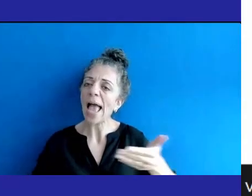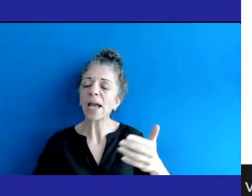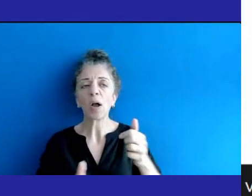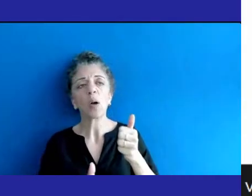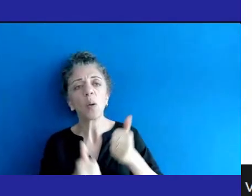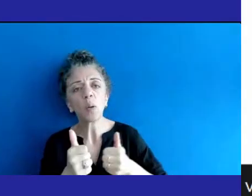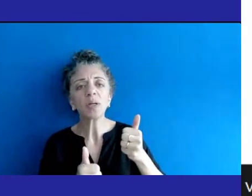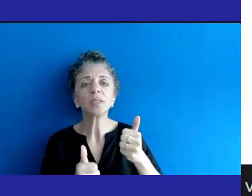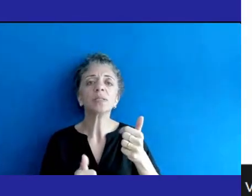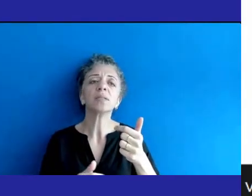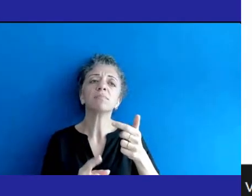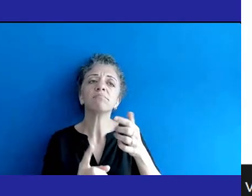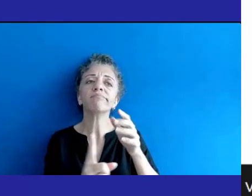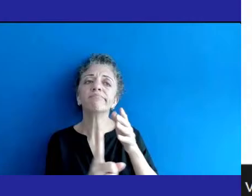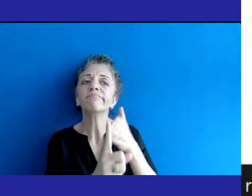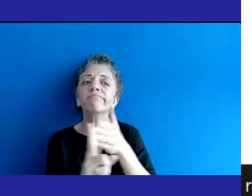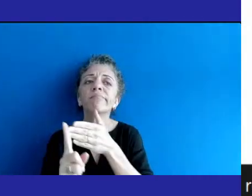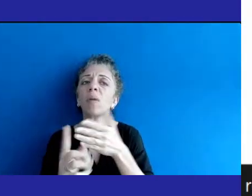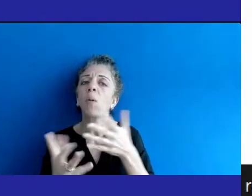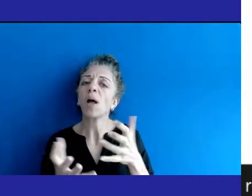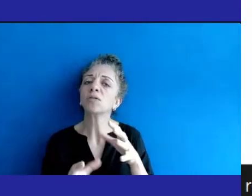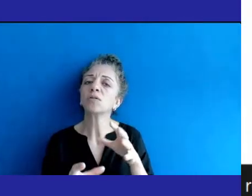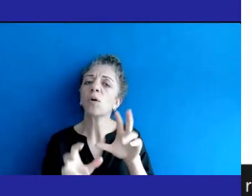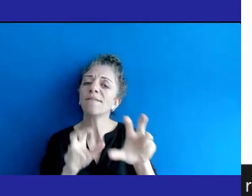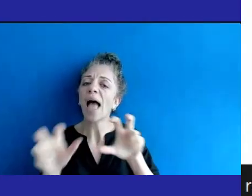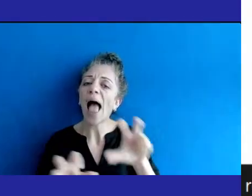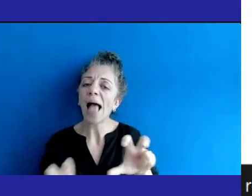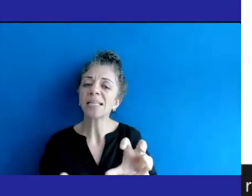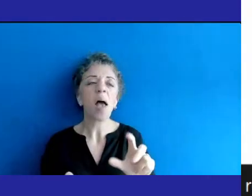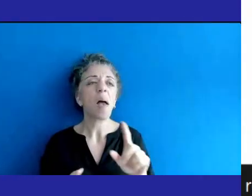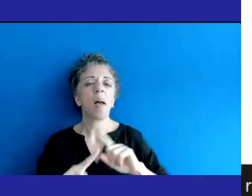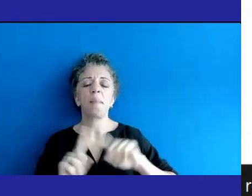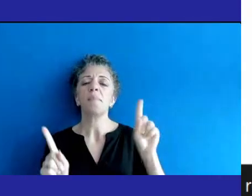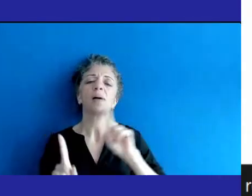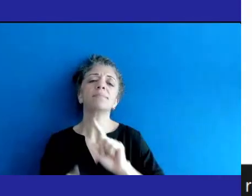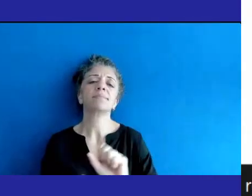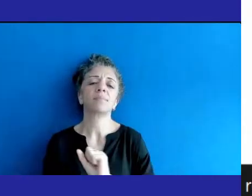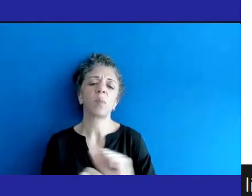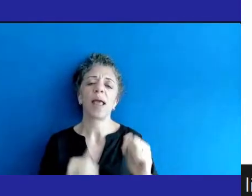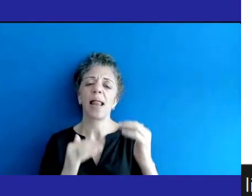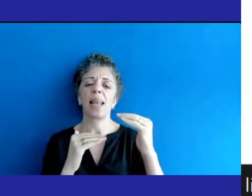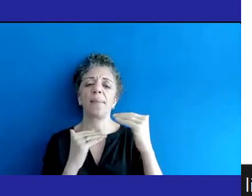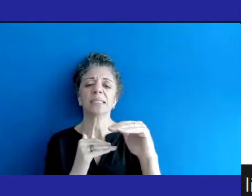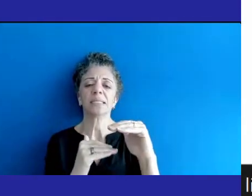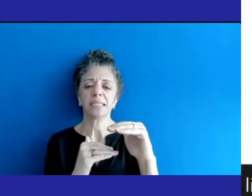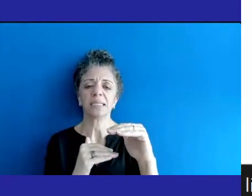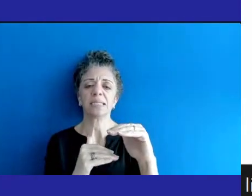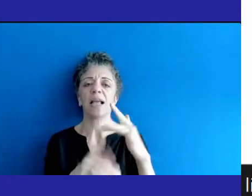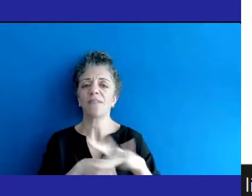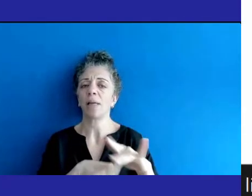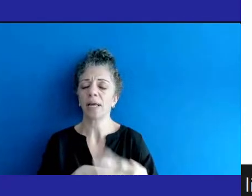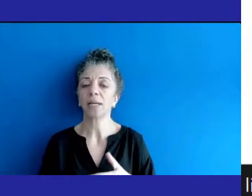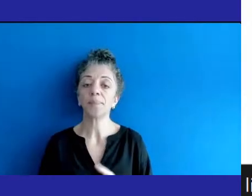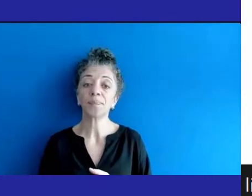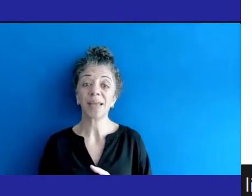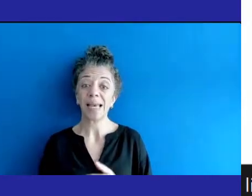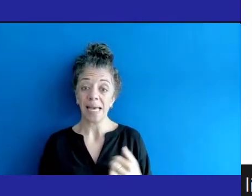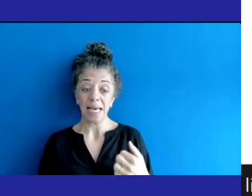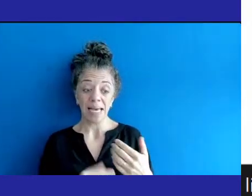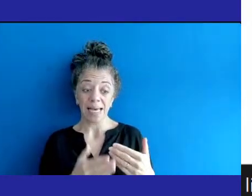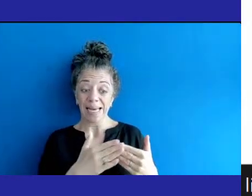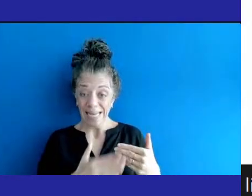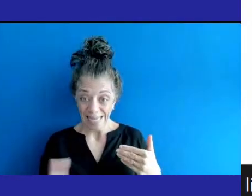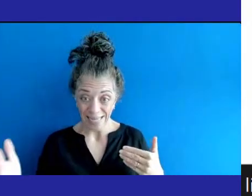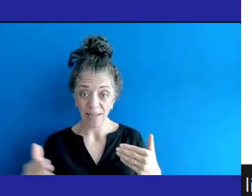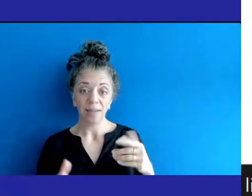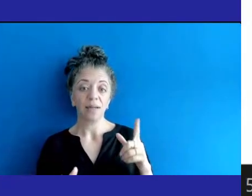but limited visibility into the overall affiliate budget and its impact on their operations. So the last 4 years across all our affiliates, but PAGNI